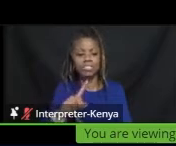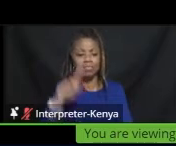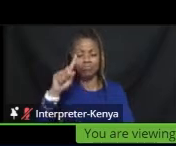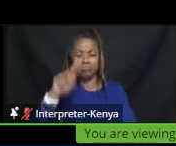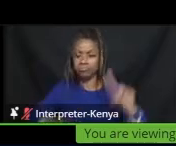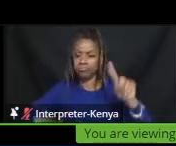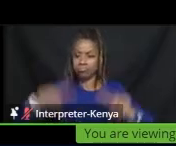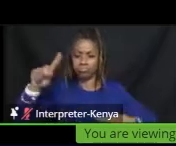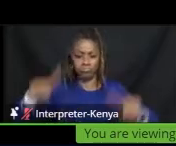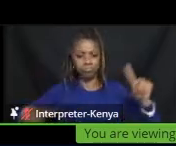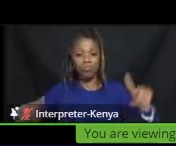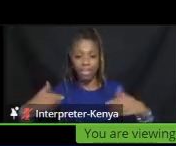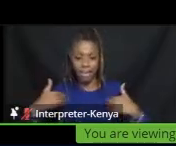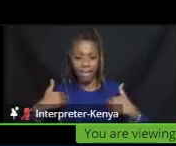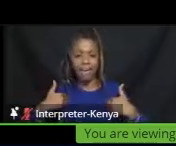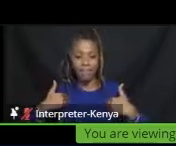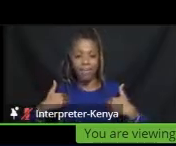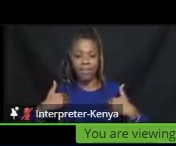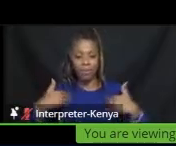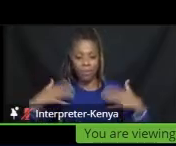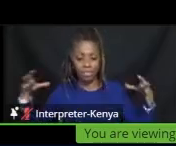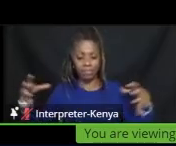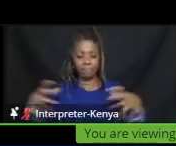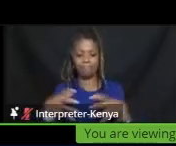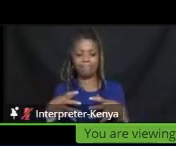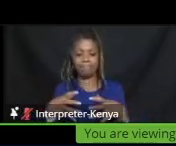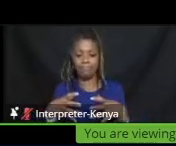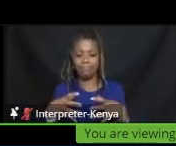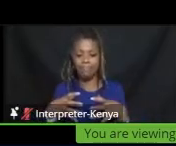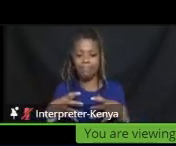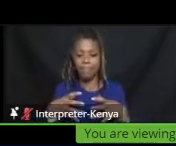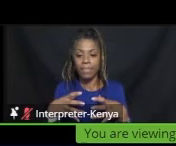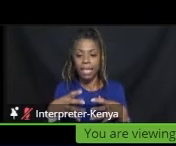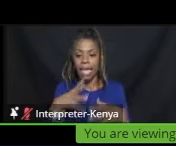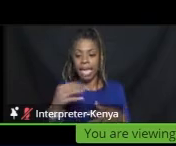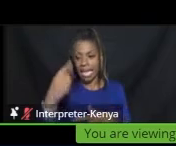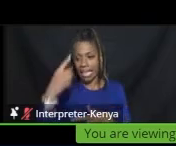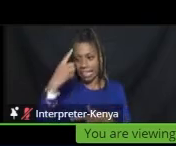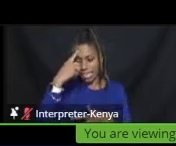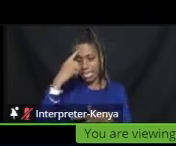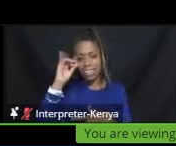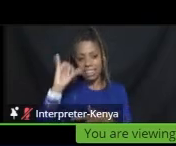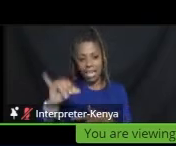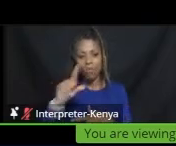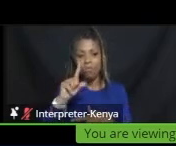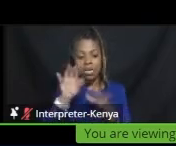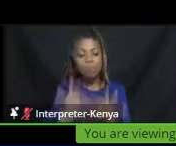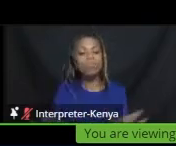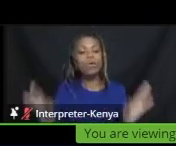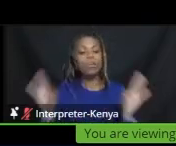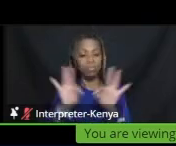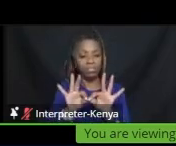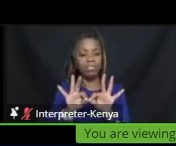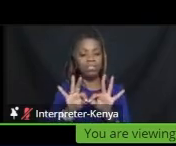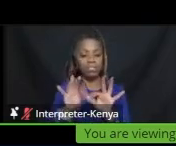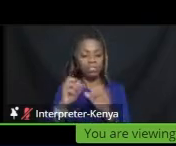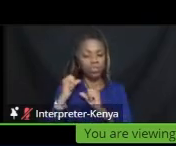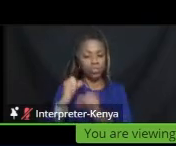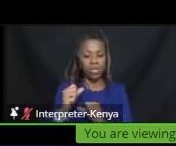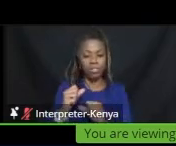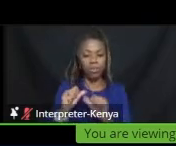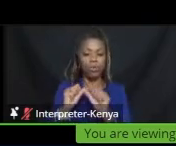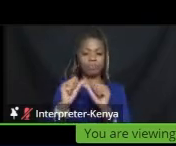is on this coalition, and I think that's also going to be a strength as we do this work going forward. You'll hear a